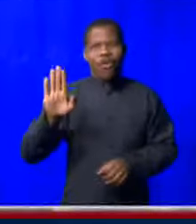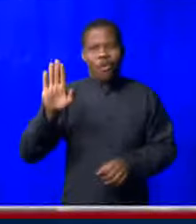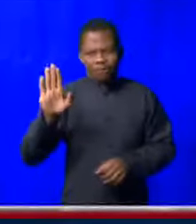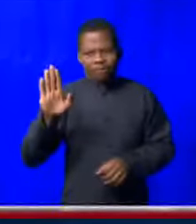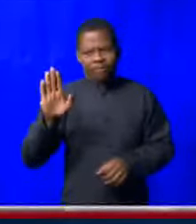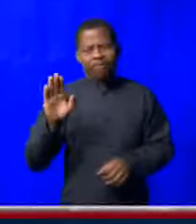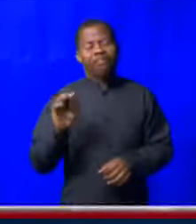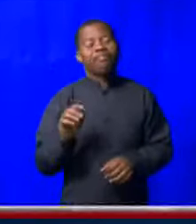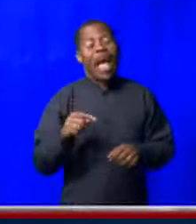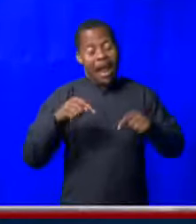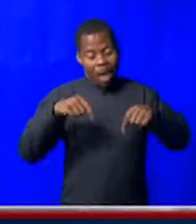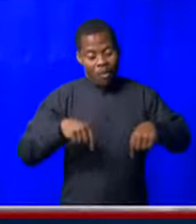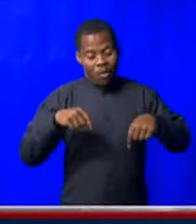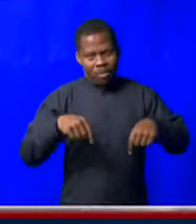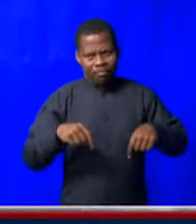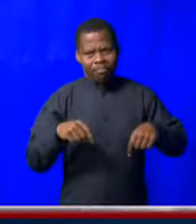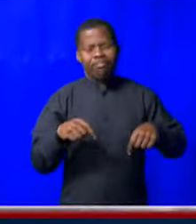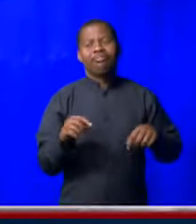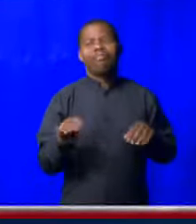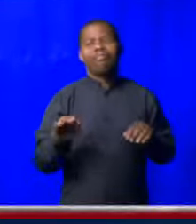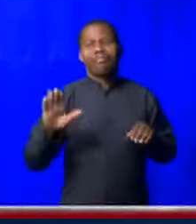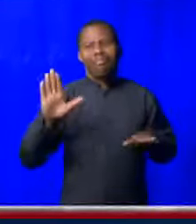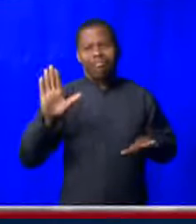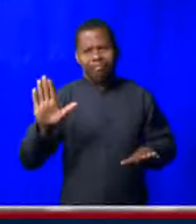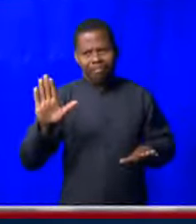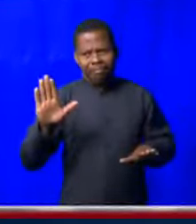sikhundla ngemuva kolukhetho lwalomnyaka